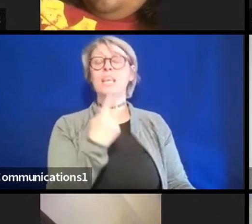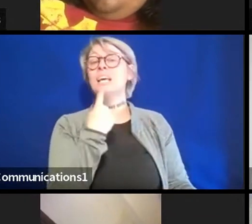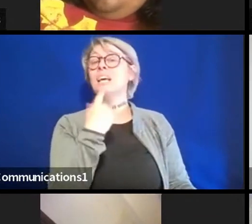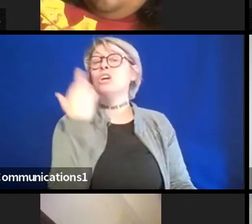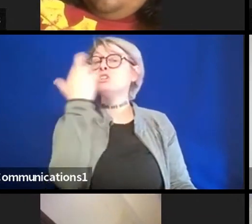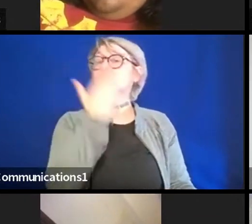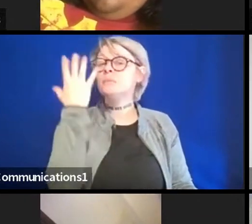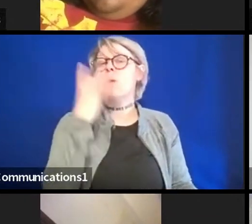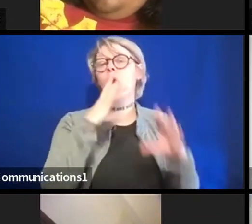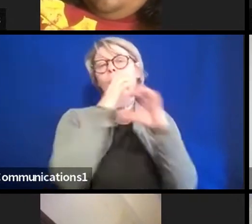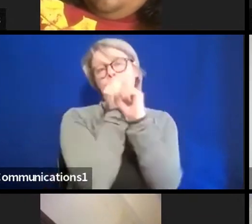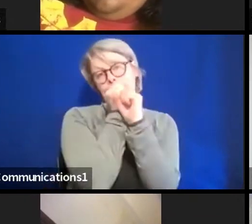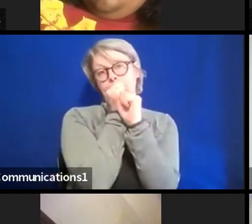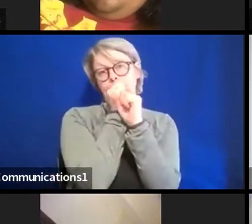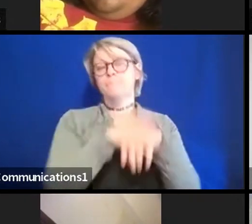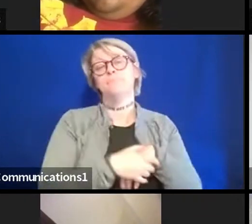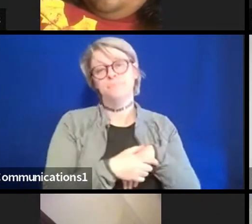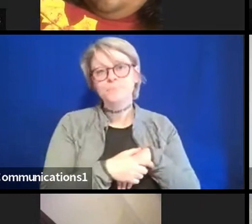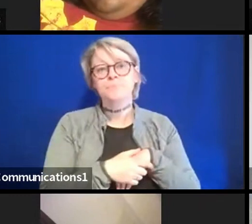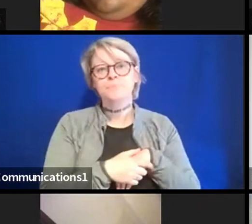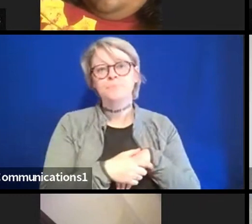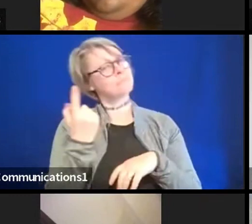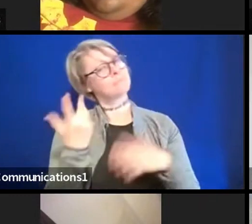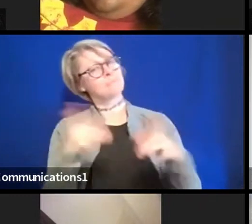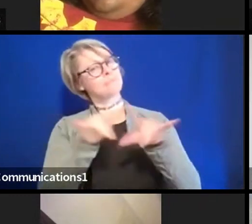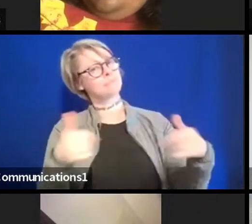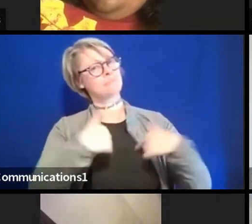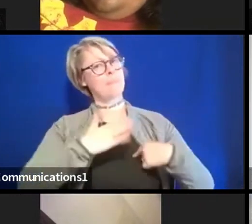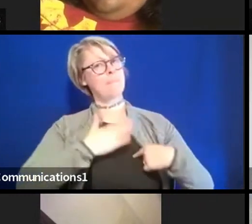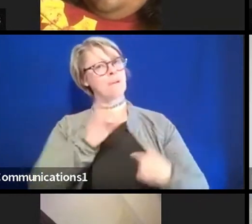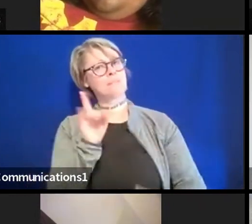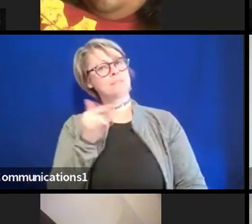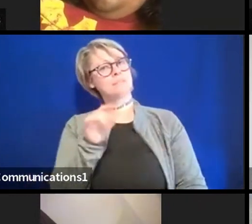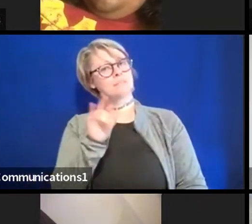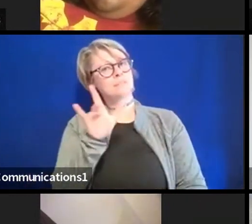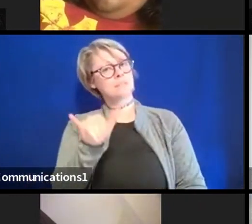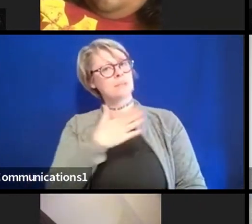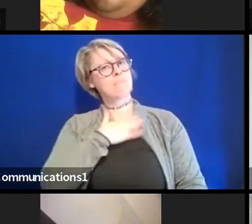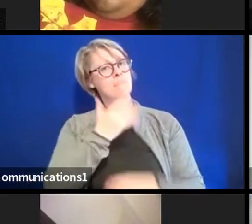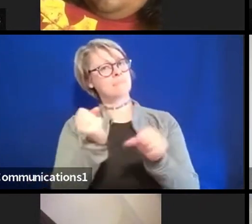with privacy, but it should also be about dignity and safety.